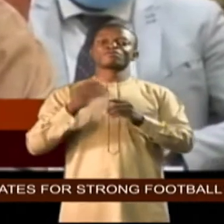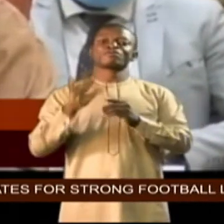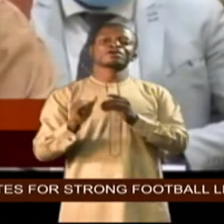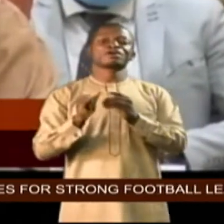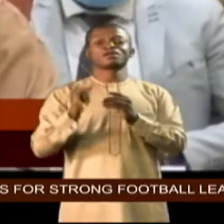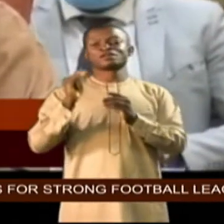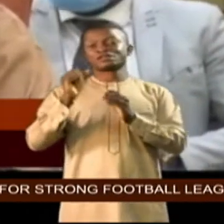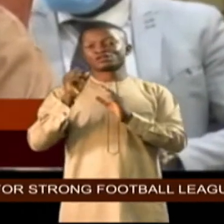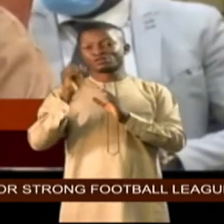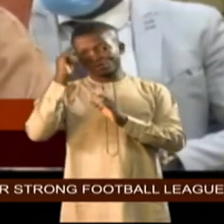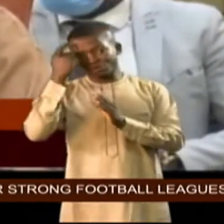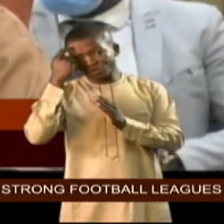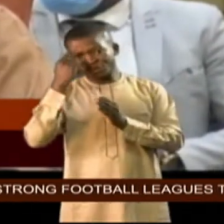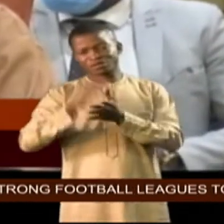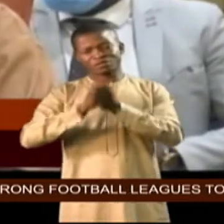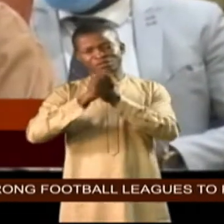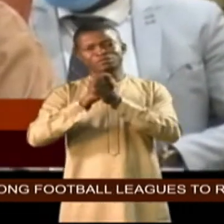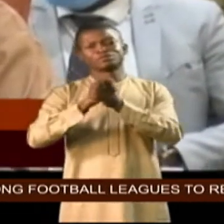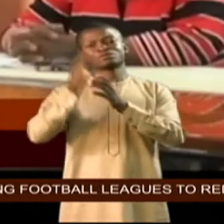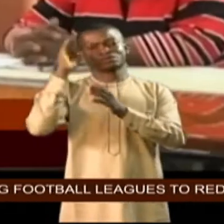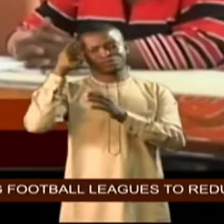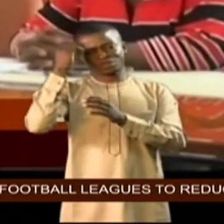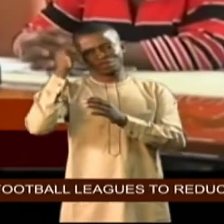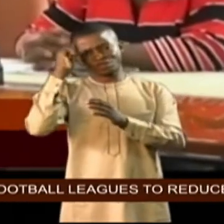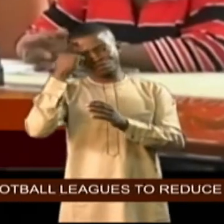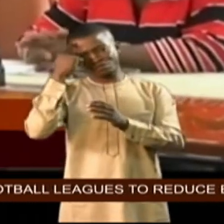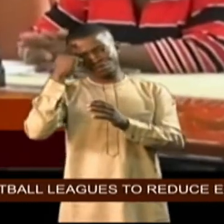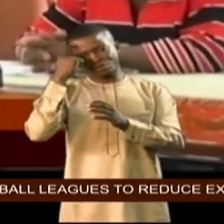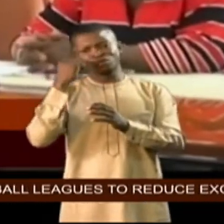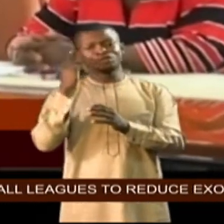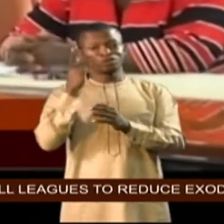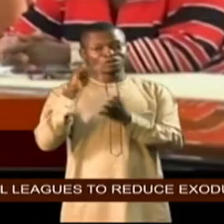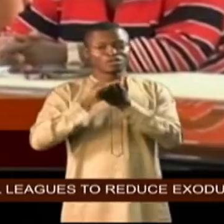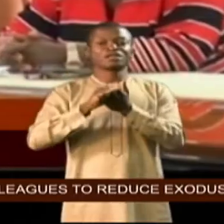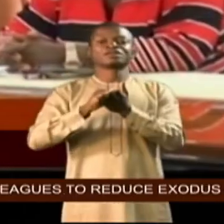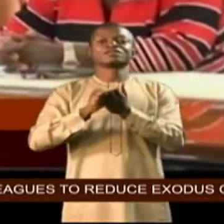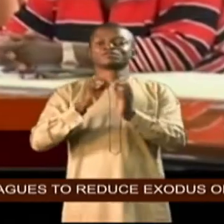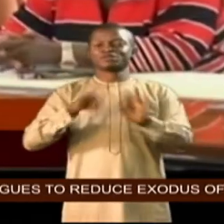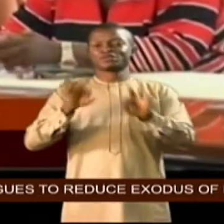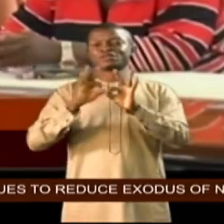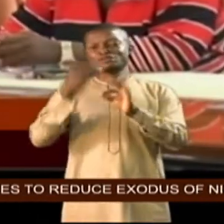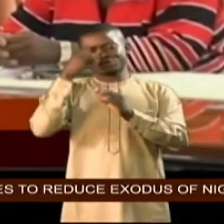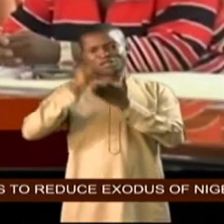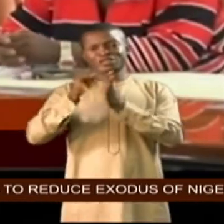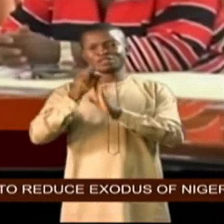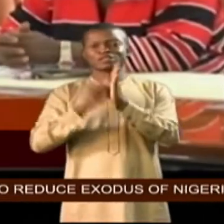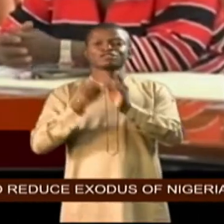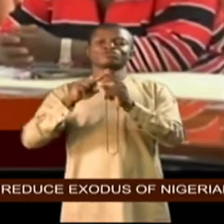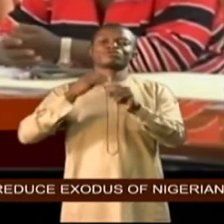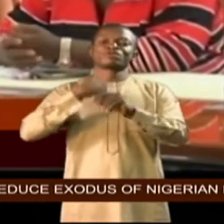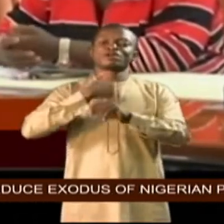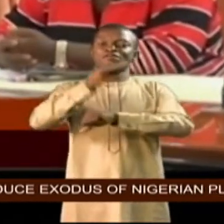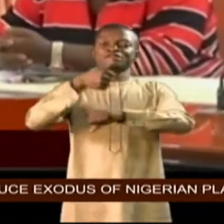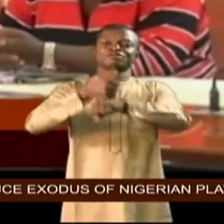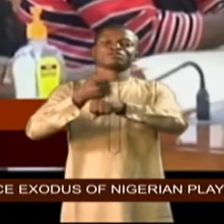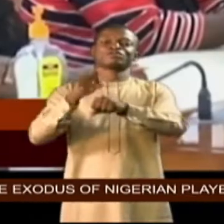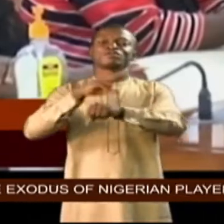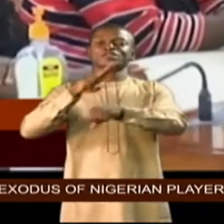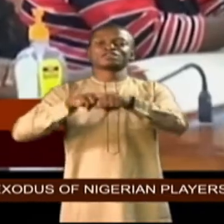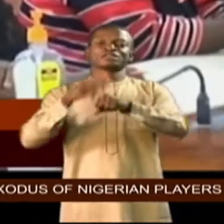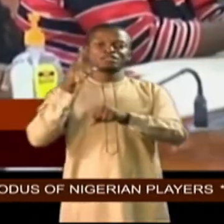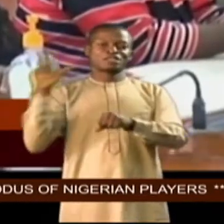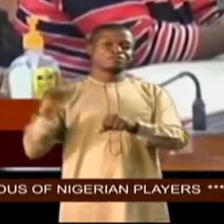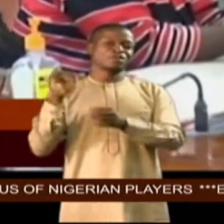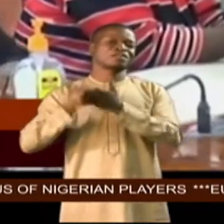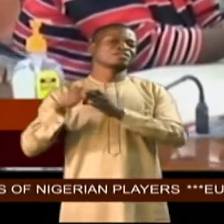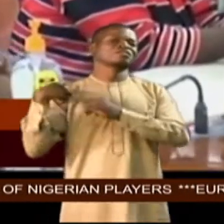appreciated the federal government for considering Akwa Ibom State for the establishment of the National Library, which he said was long due. He also